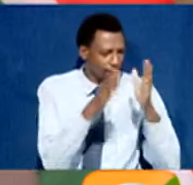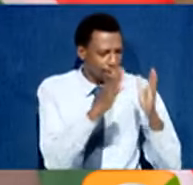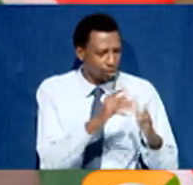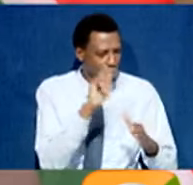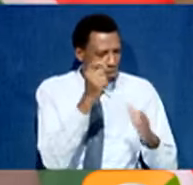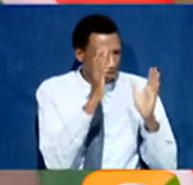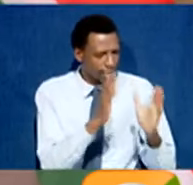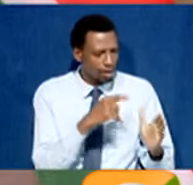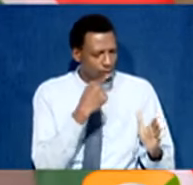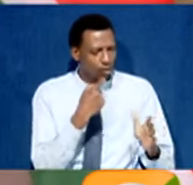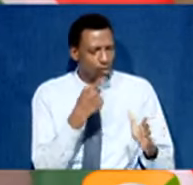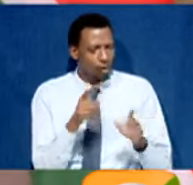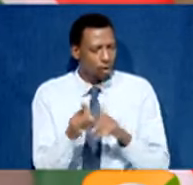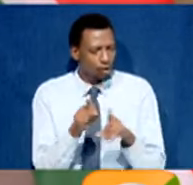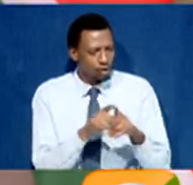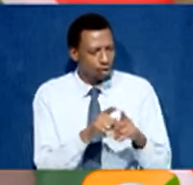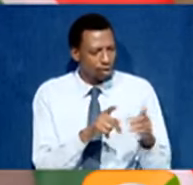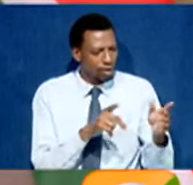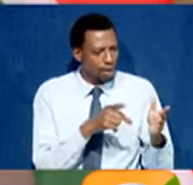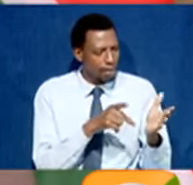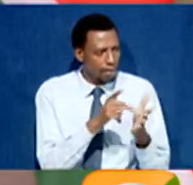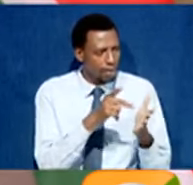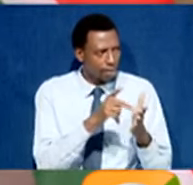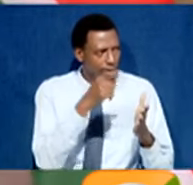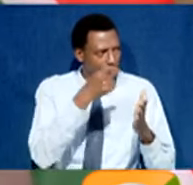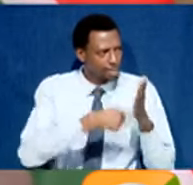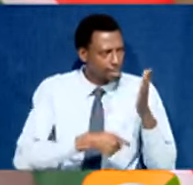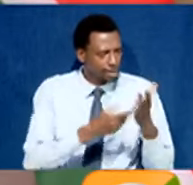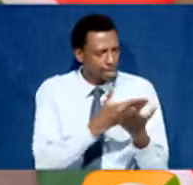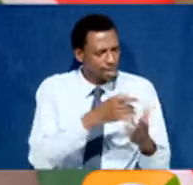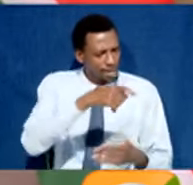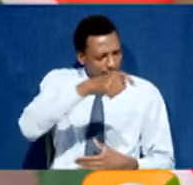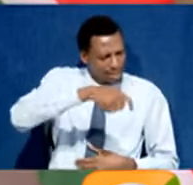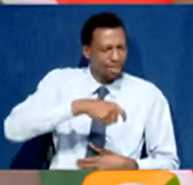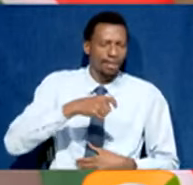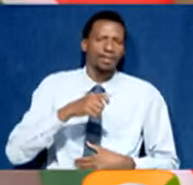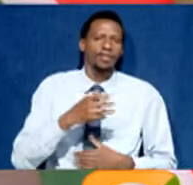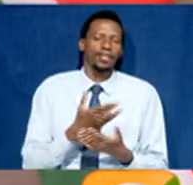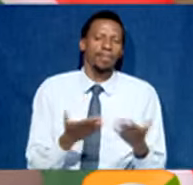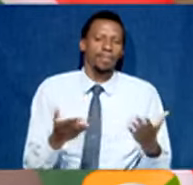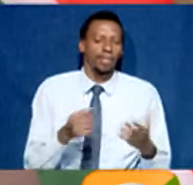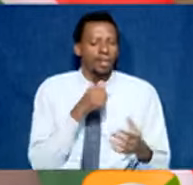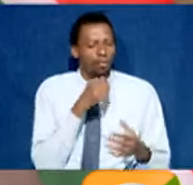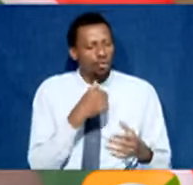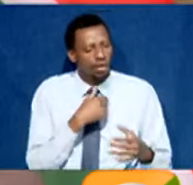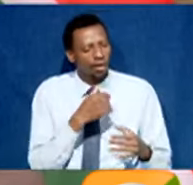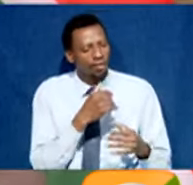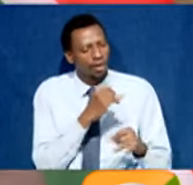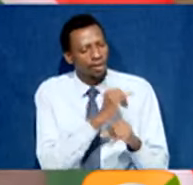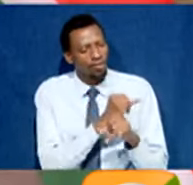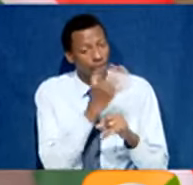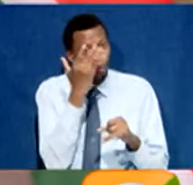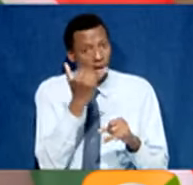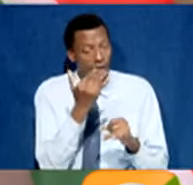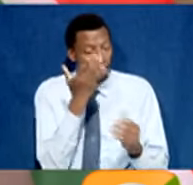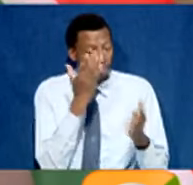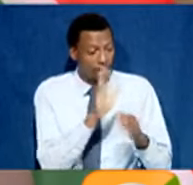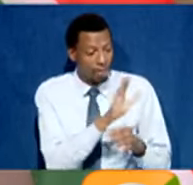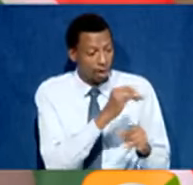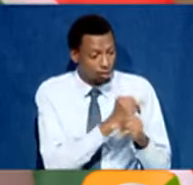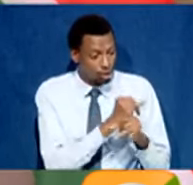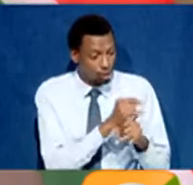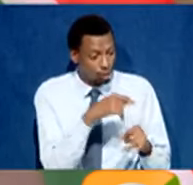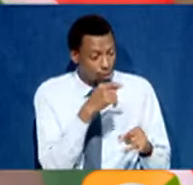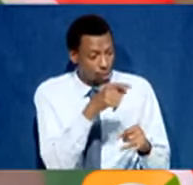also a taxpayer, who also deserves something. They don't have a job because the job maybe they would have, I have.